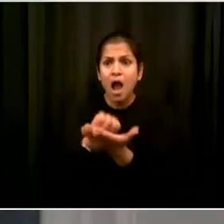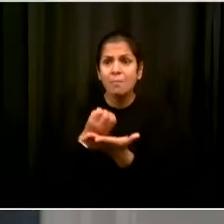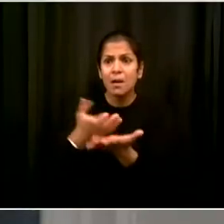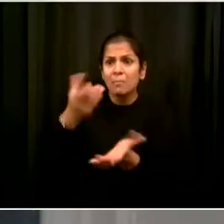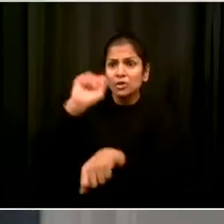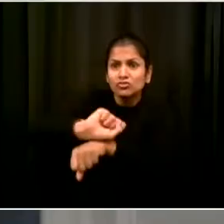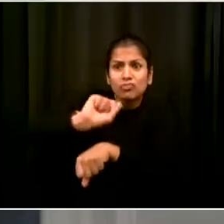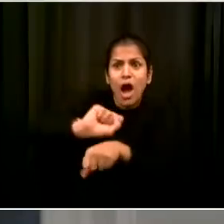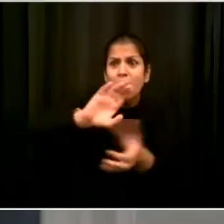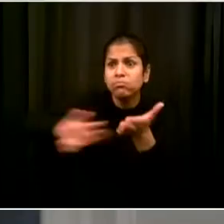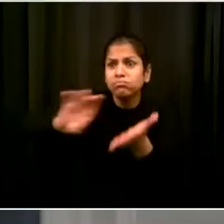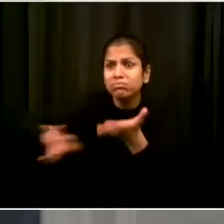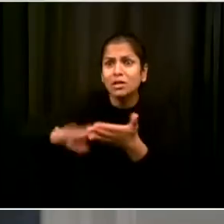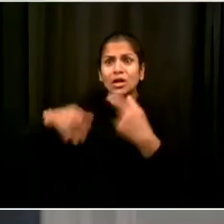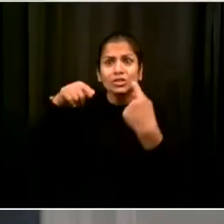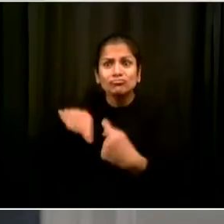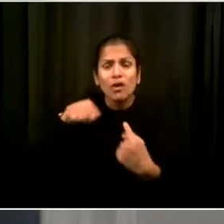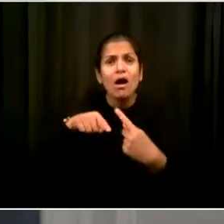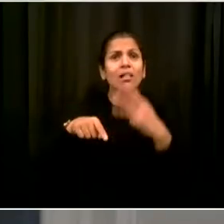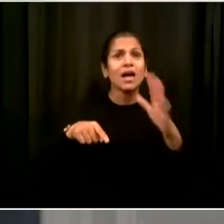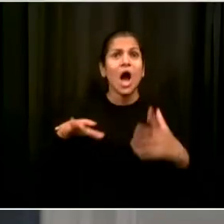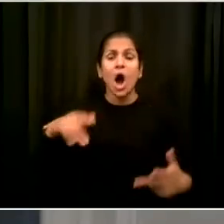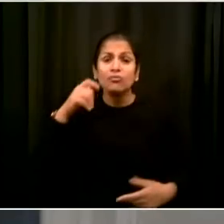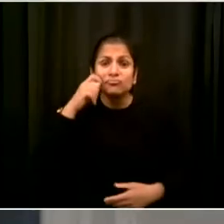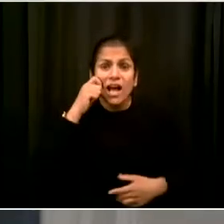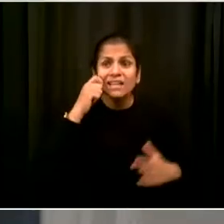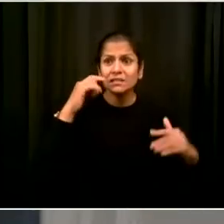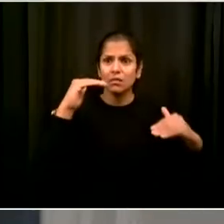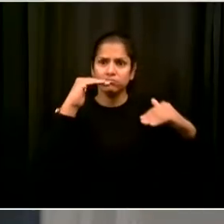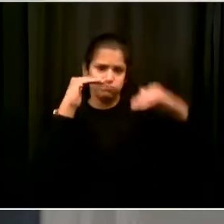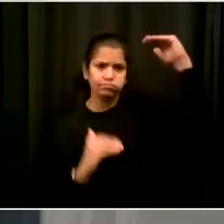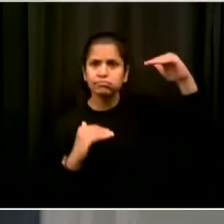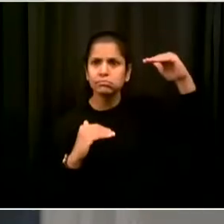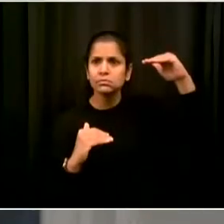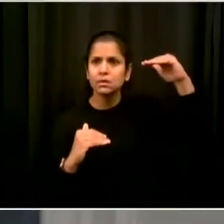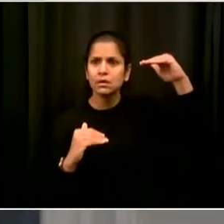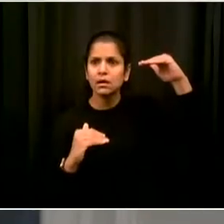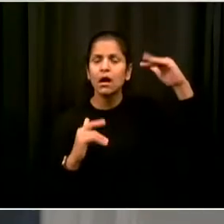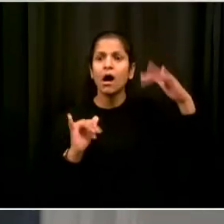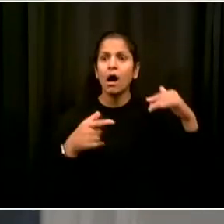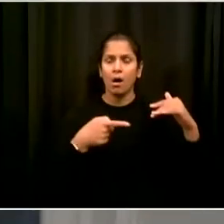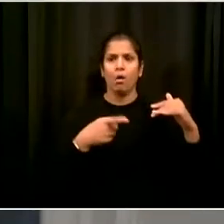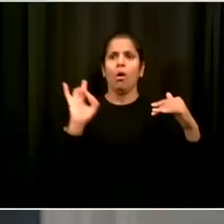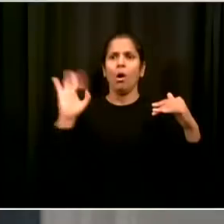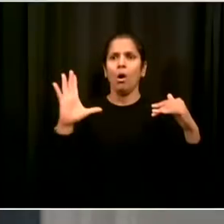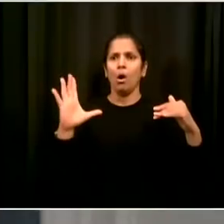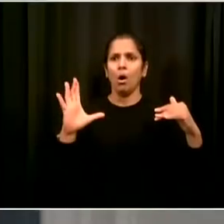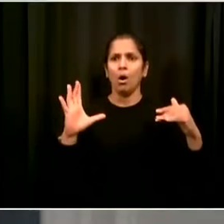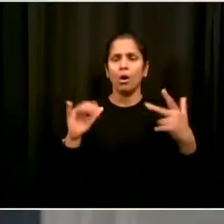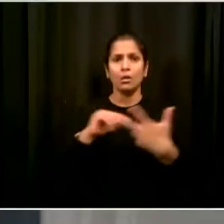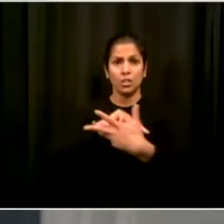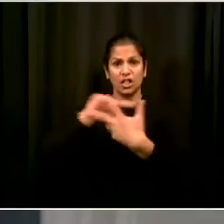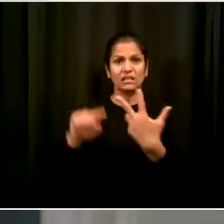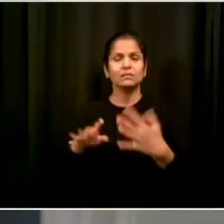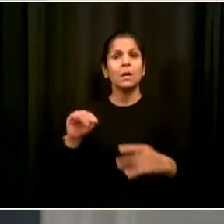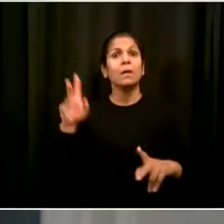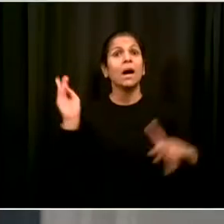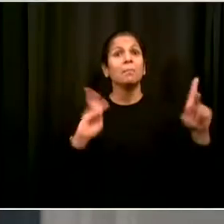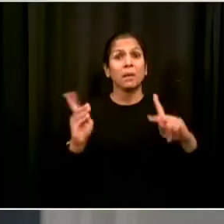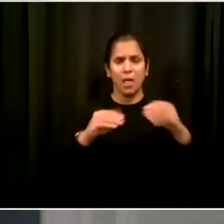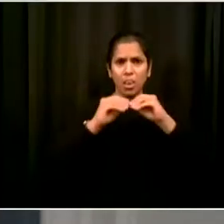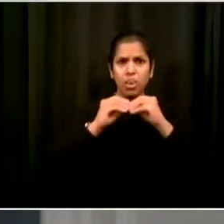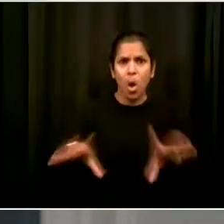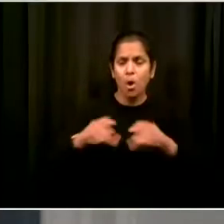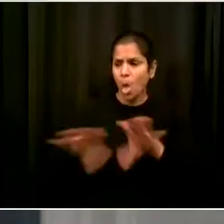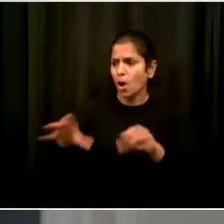and low-income neighborhoods with limited resources and opportunities. Racism shapes so much of our lives, from where we live